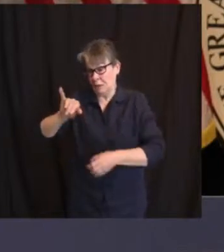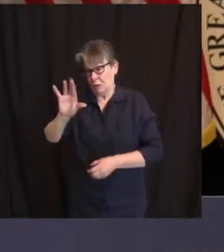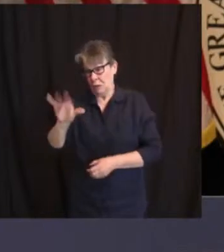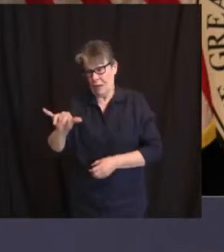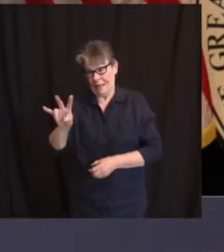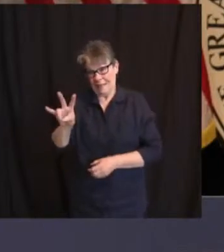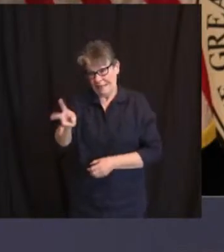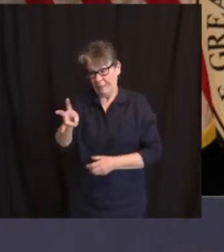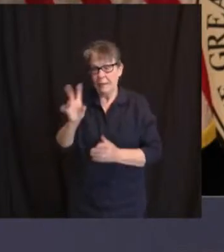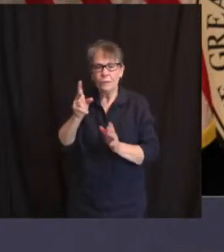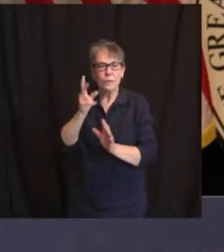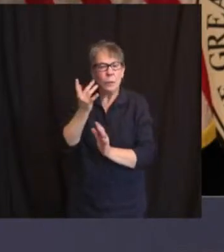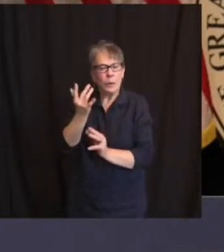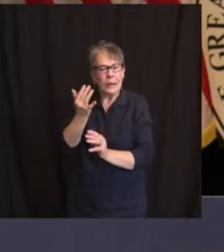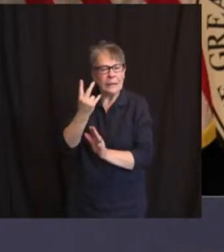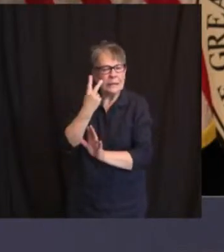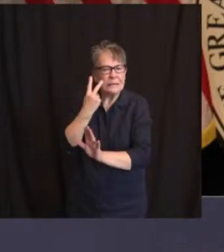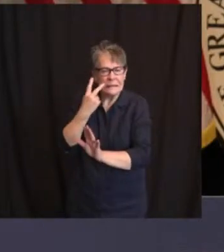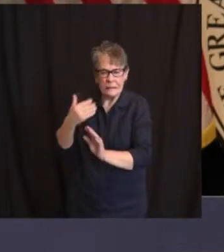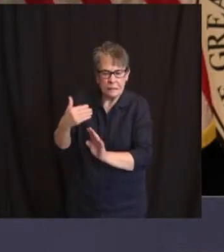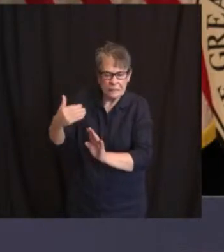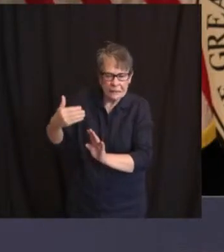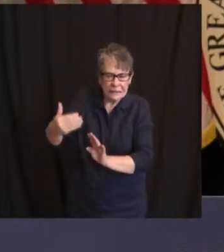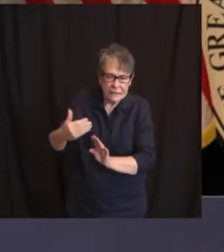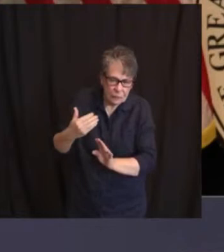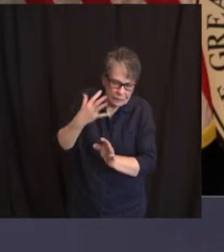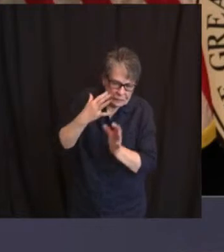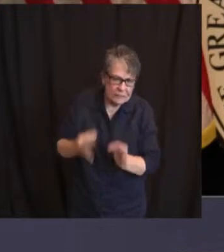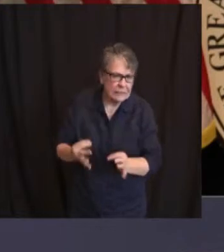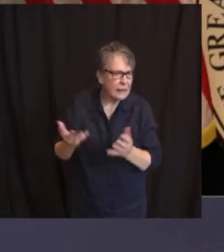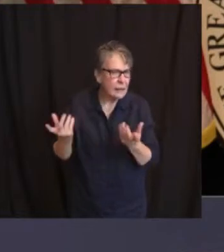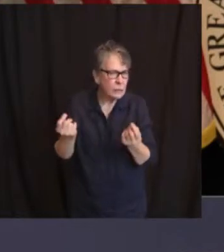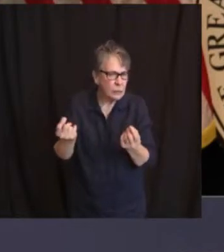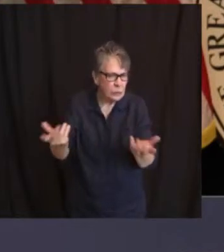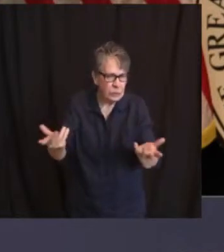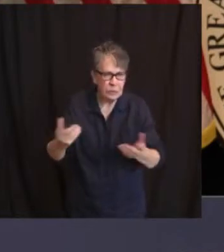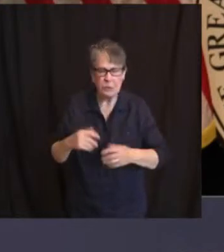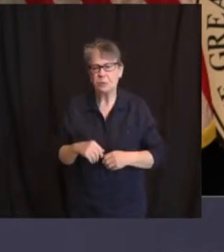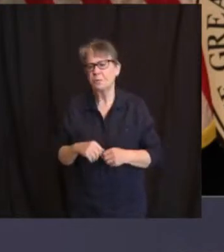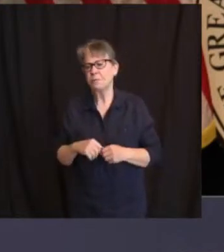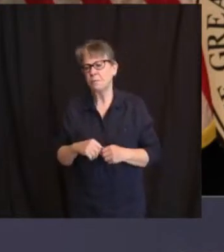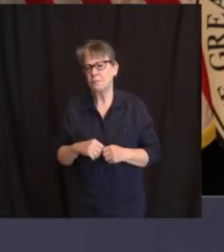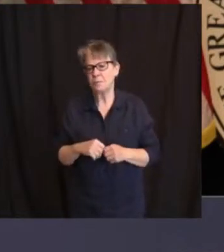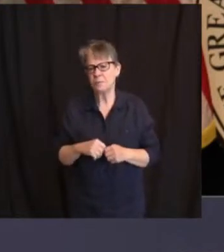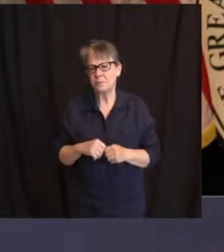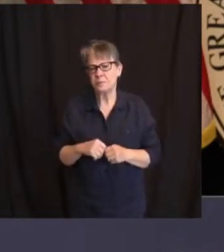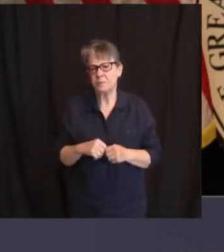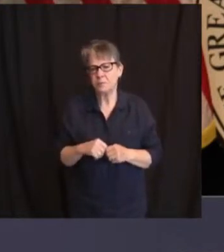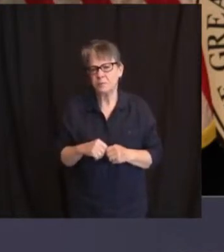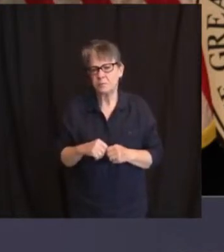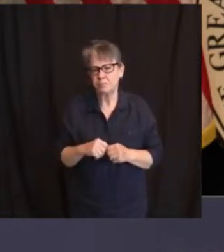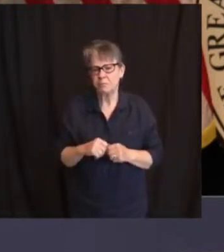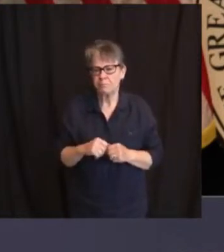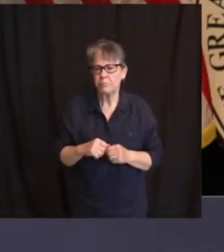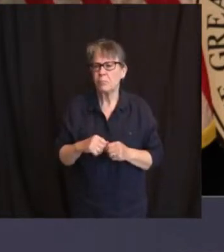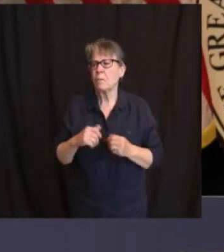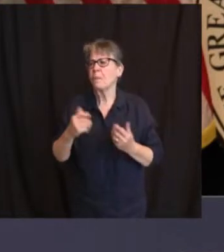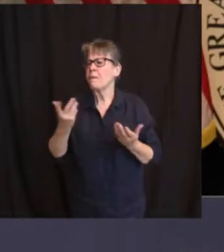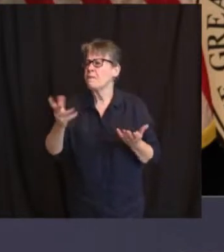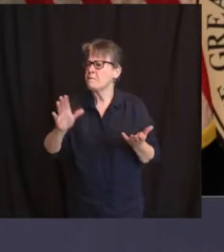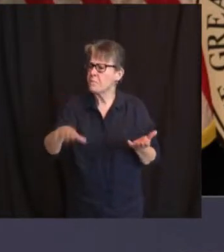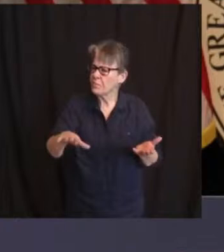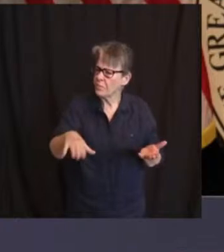We've been keeping them posted the whole way, and I can't say enough good things about the cooperation we've had from the shore counties and the